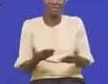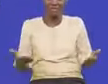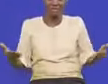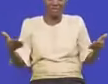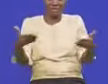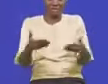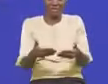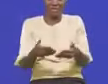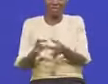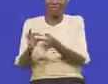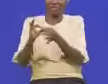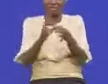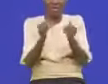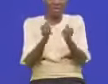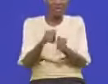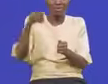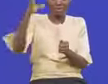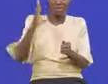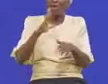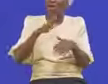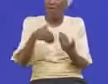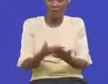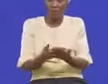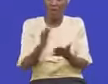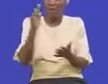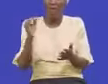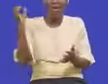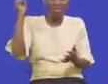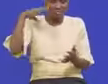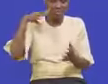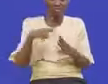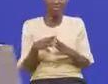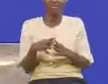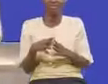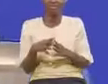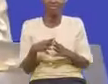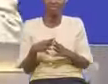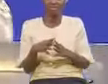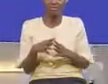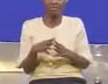Kadode ye kule mawa. Ye katare maba amon vave nana.